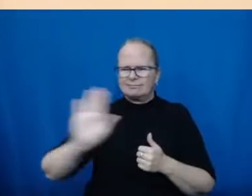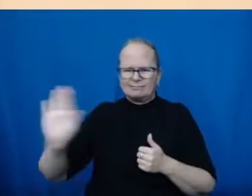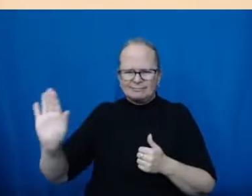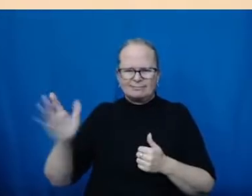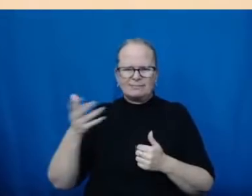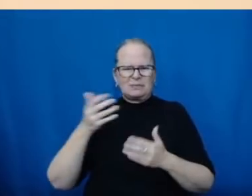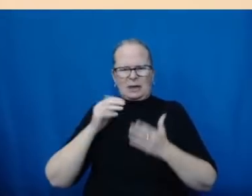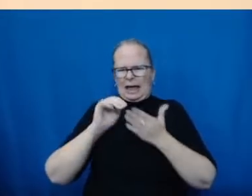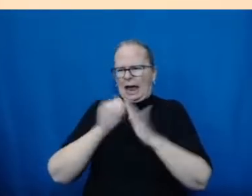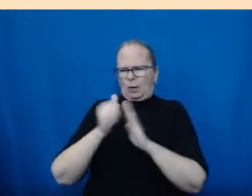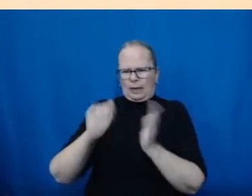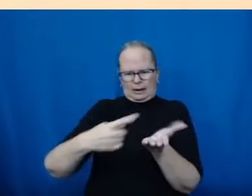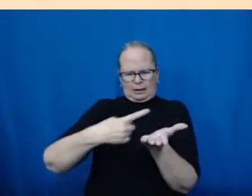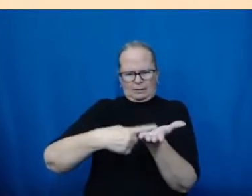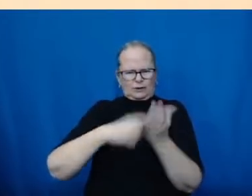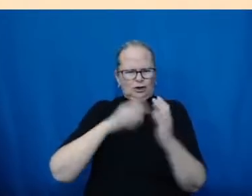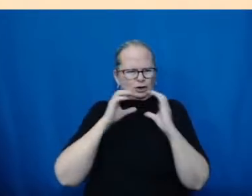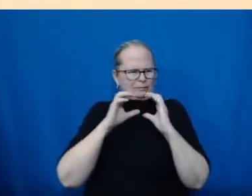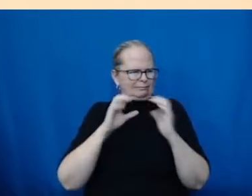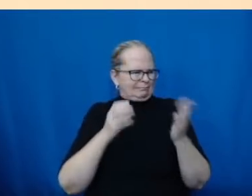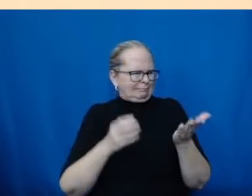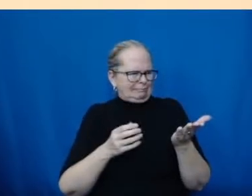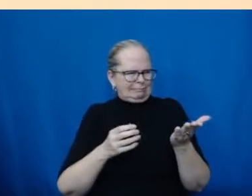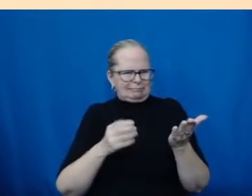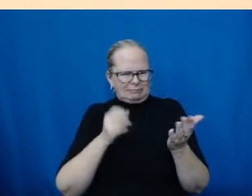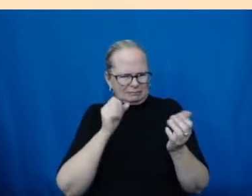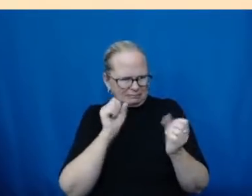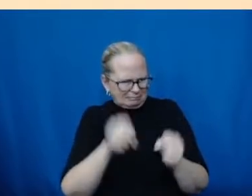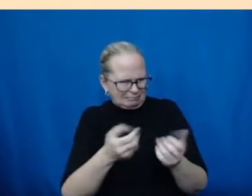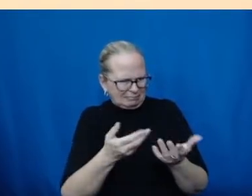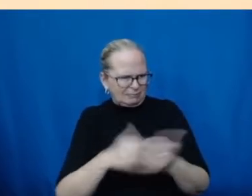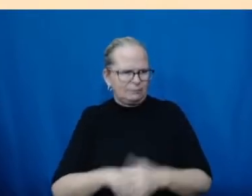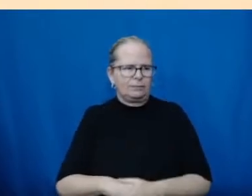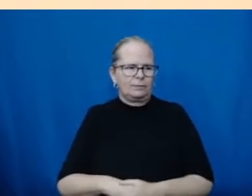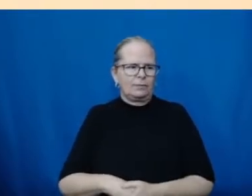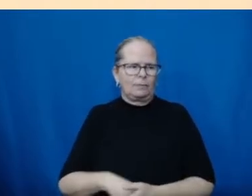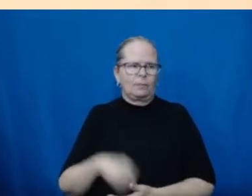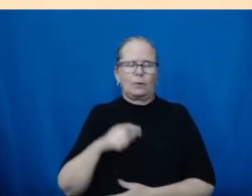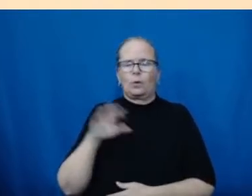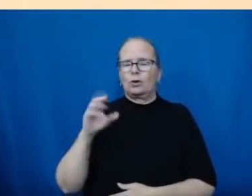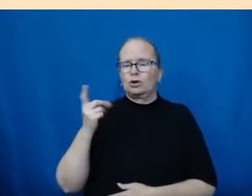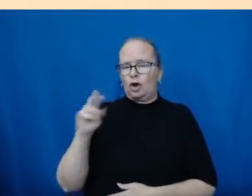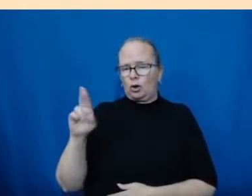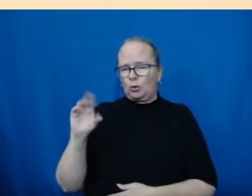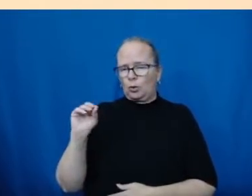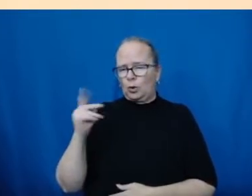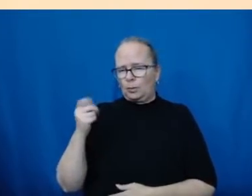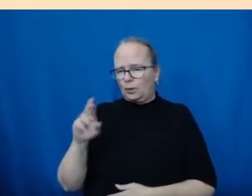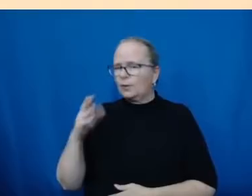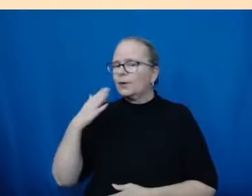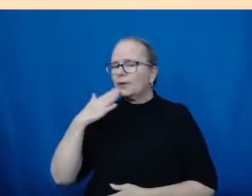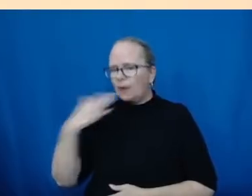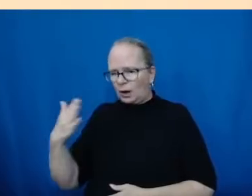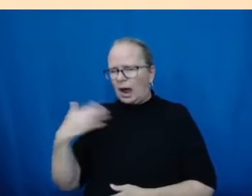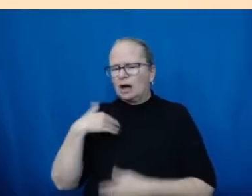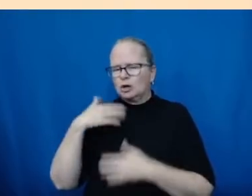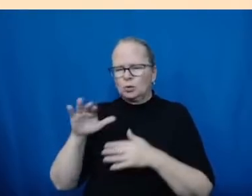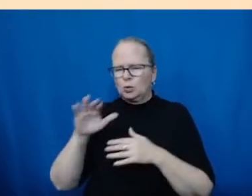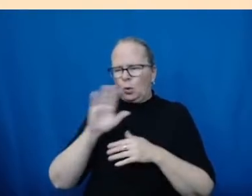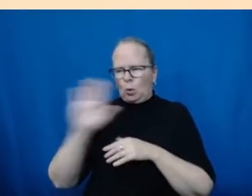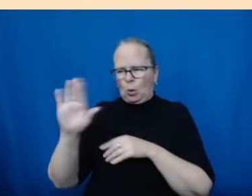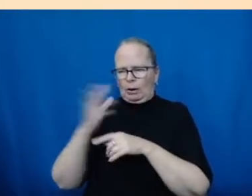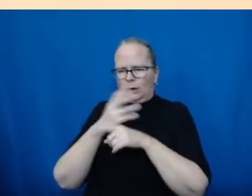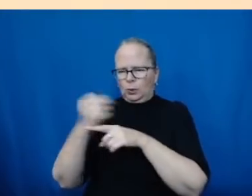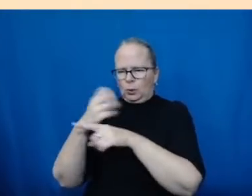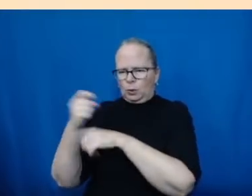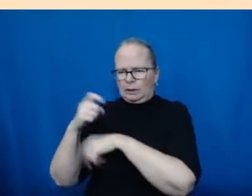I really don't want to take too much of anybody's time. I think it's a scary time out there for